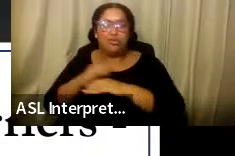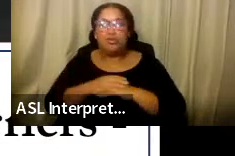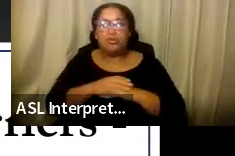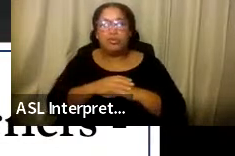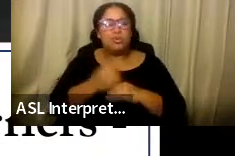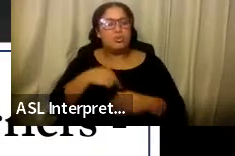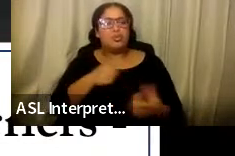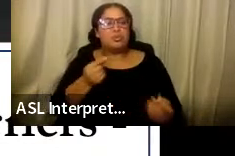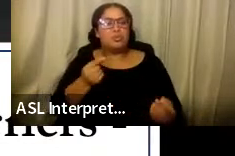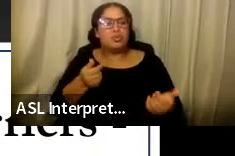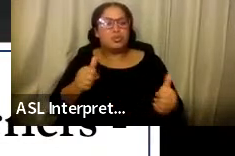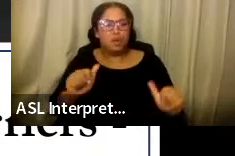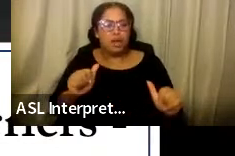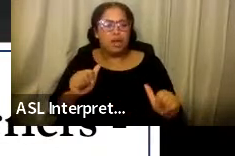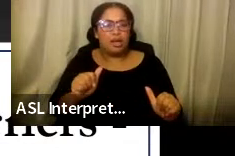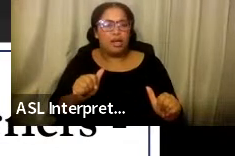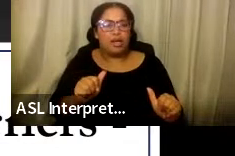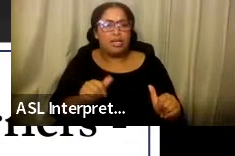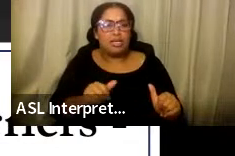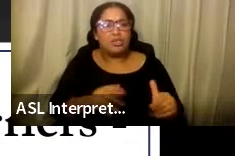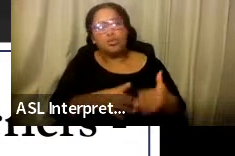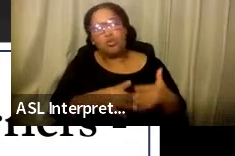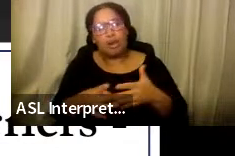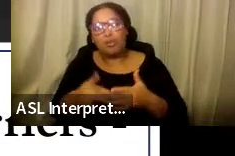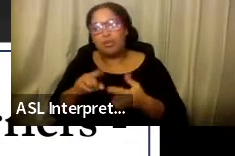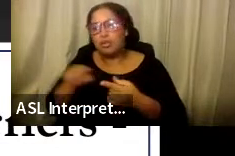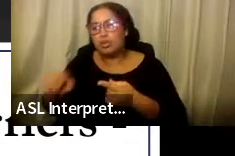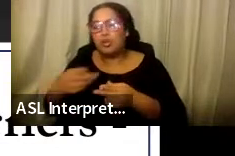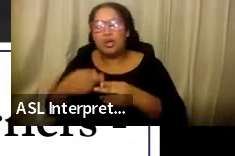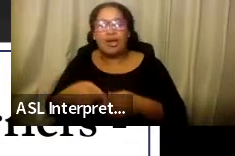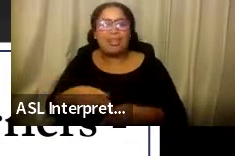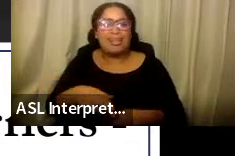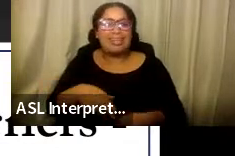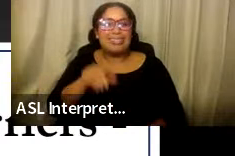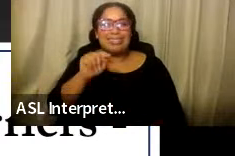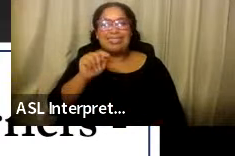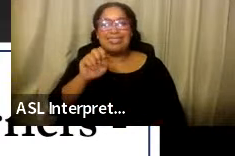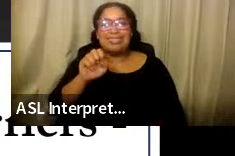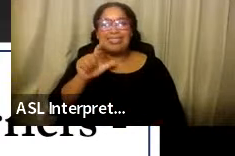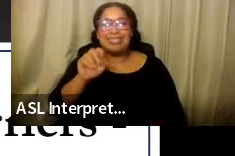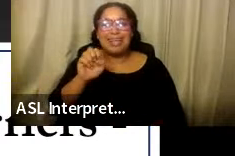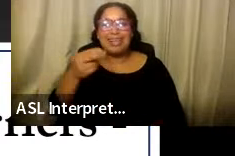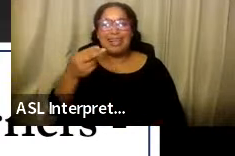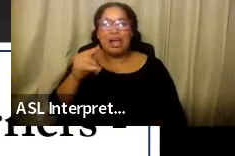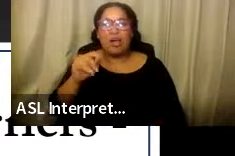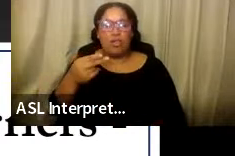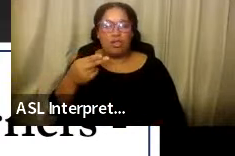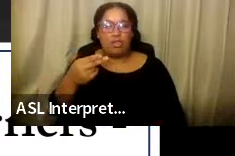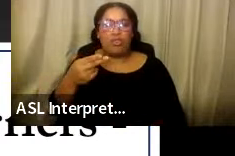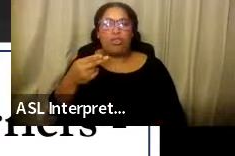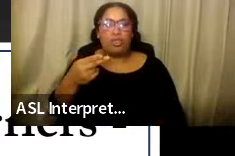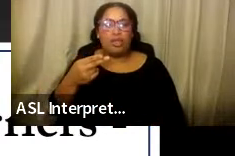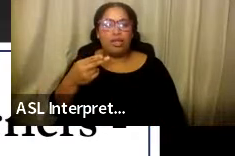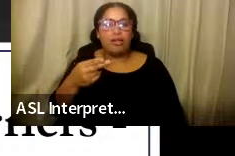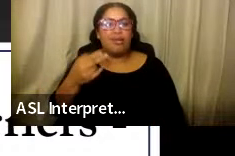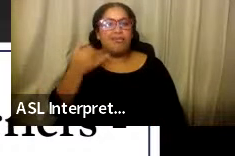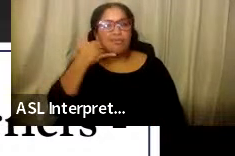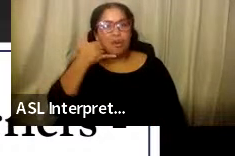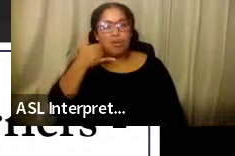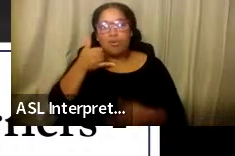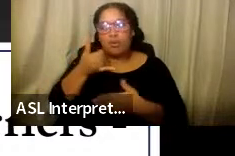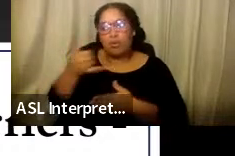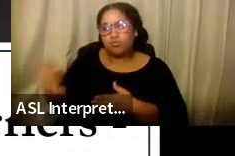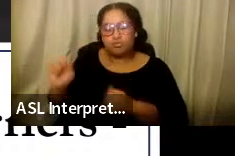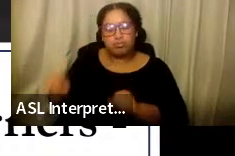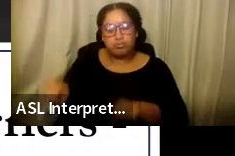we're trying to direct, there's a telehealth line that's now available. And so when they're unable to receive care from a primary care provider,